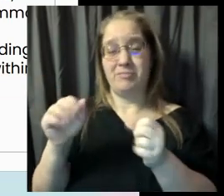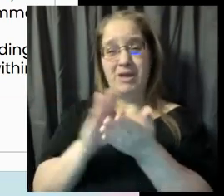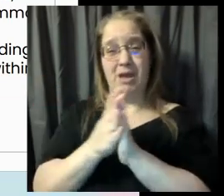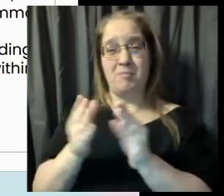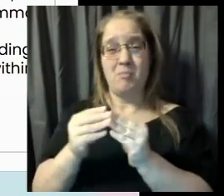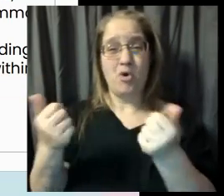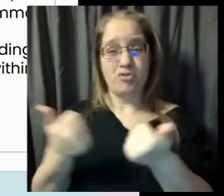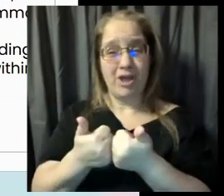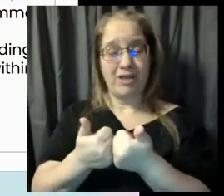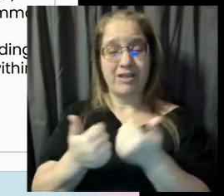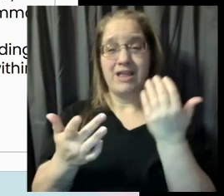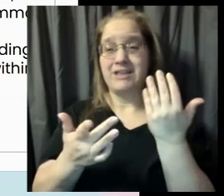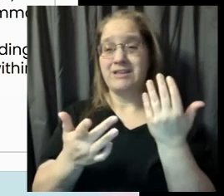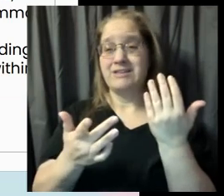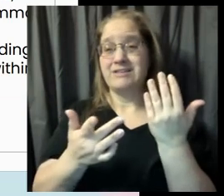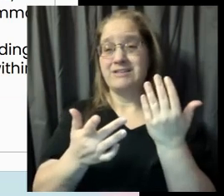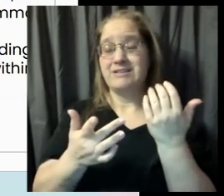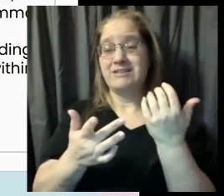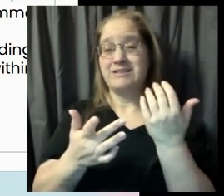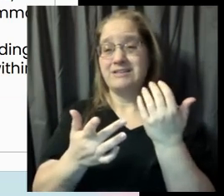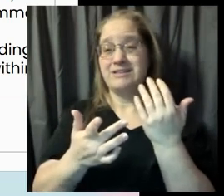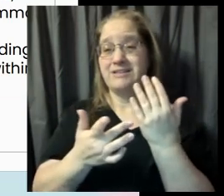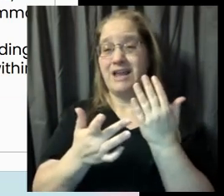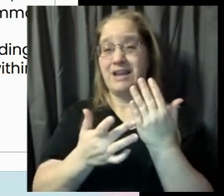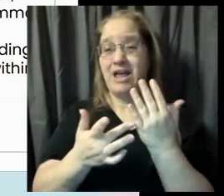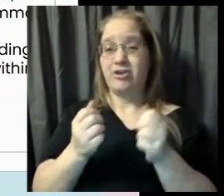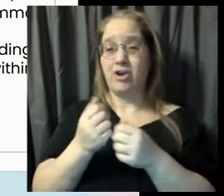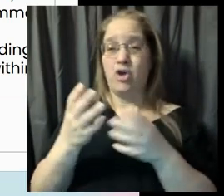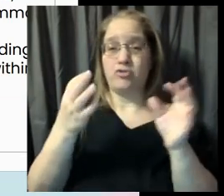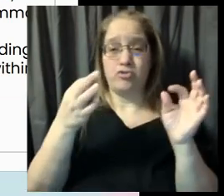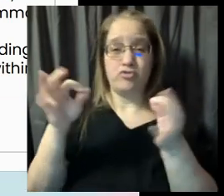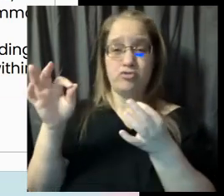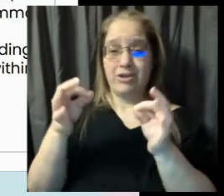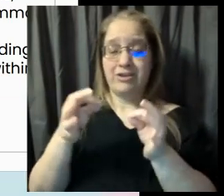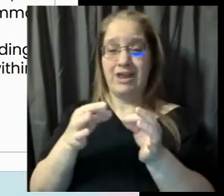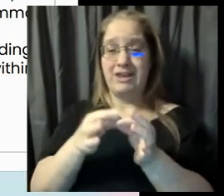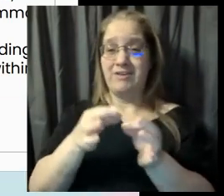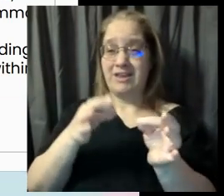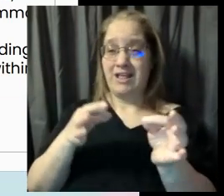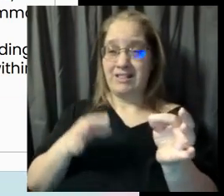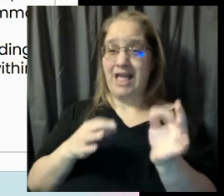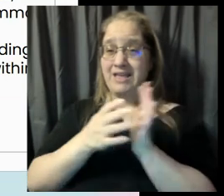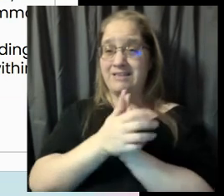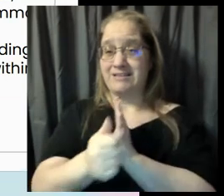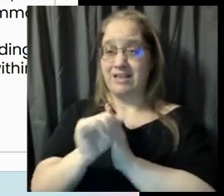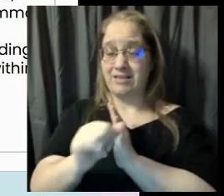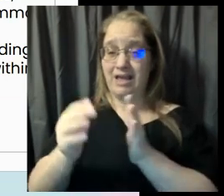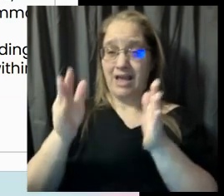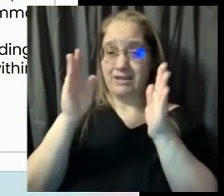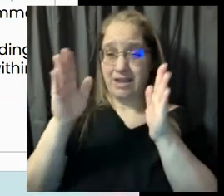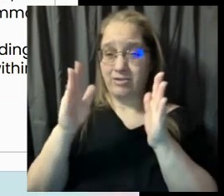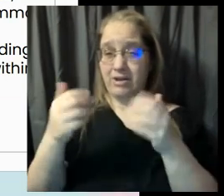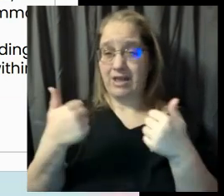create distractions, disrupt routines, and even delay the development of essential skills like attention and